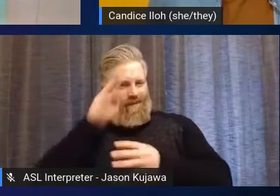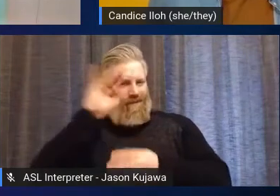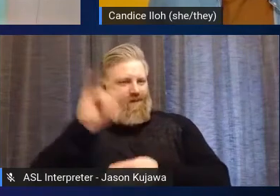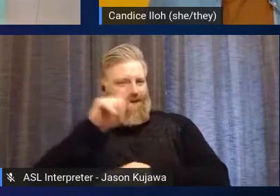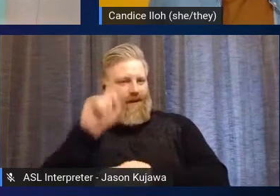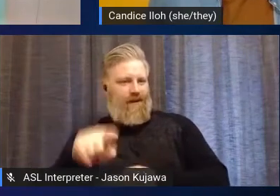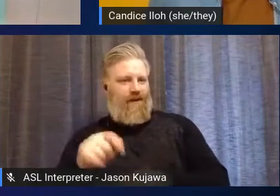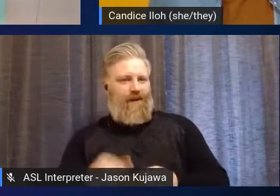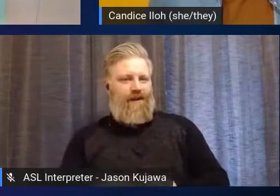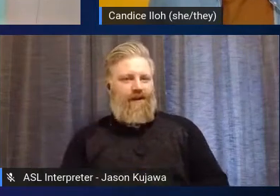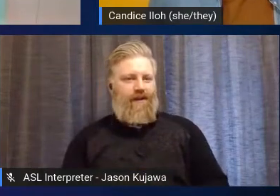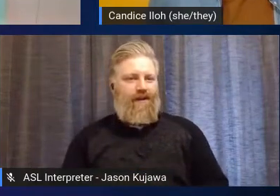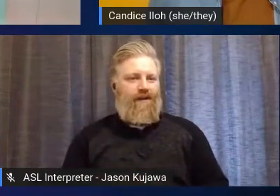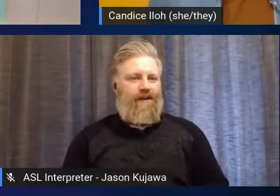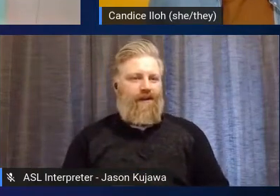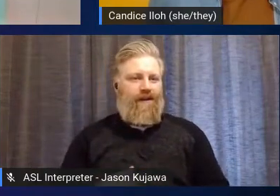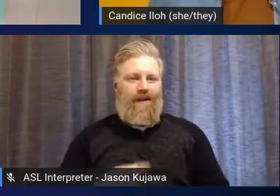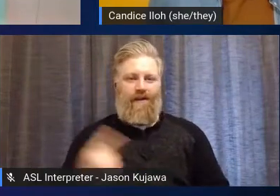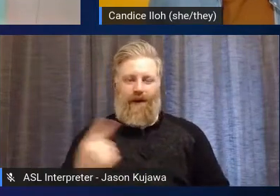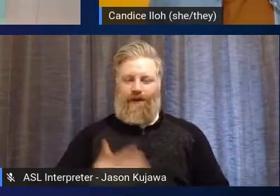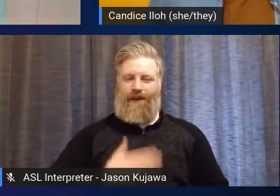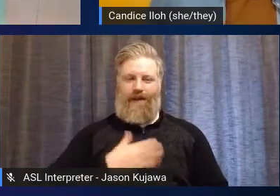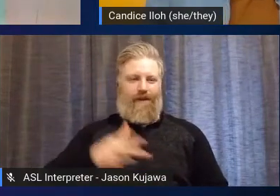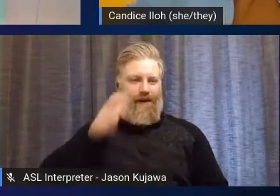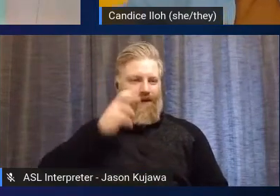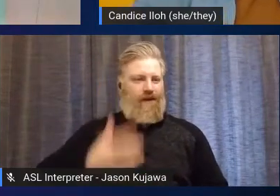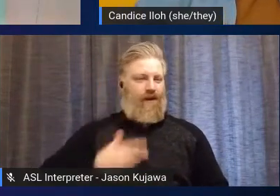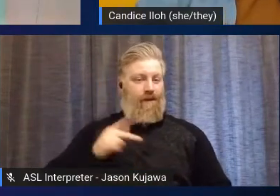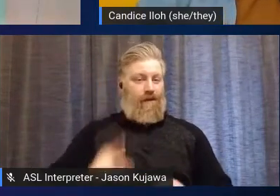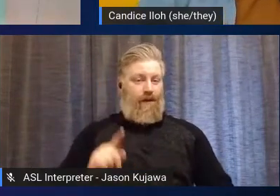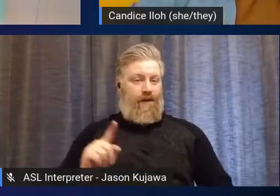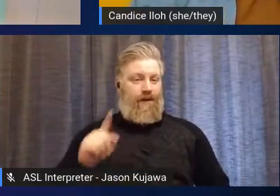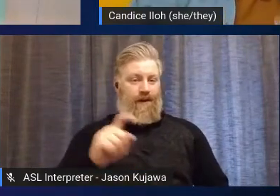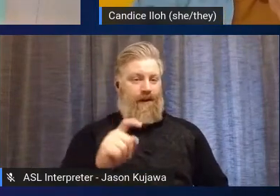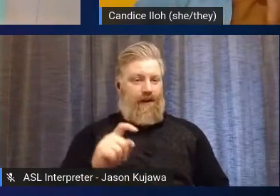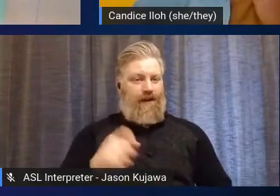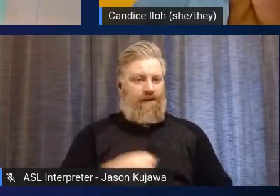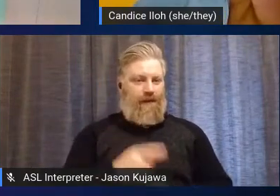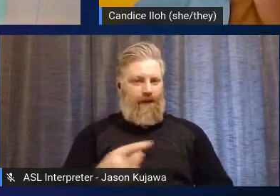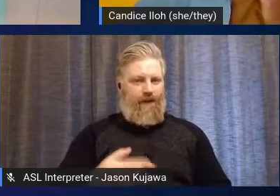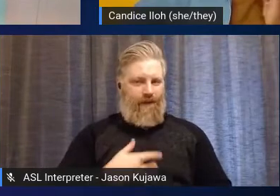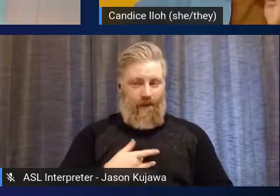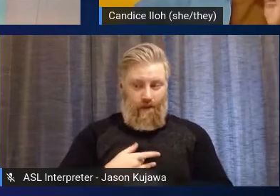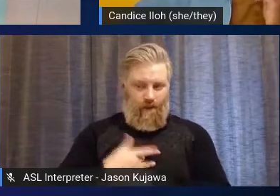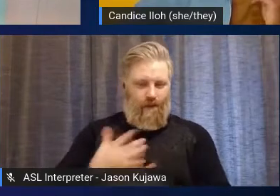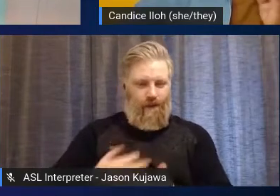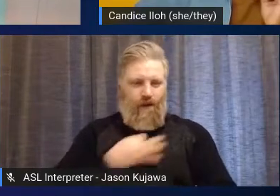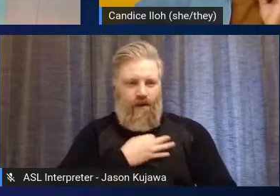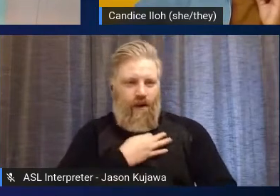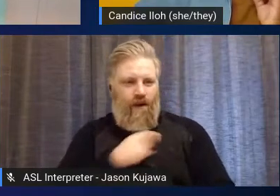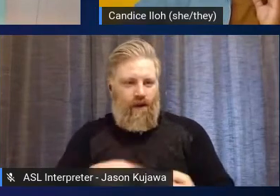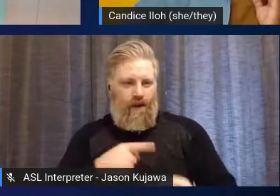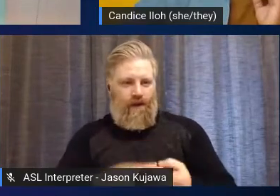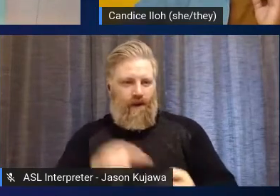that we're always happy to hear a young person ask, because it makes us feel like maybe they have curiosity about this thing, right? What made you want